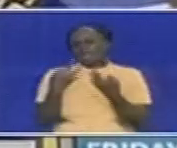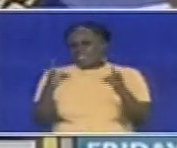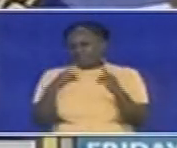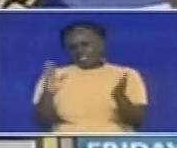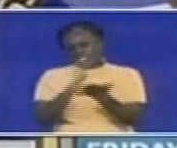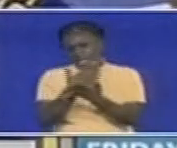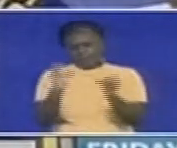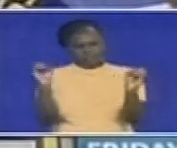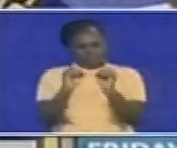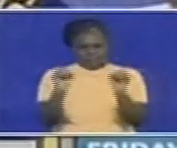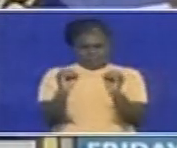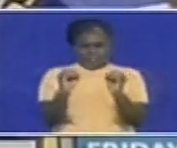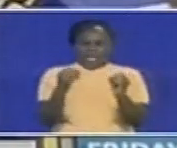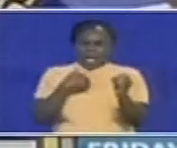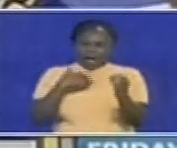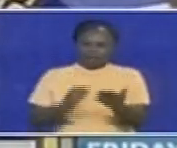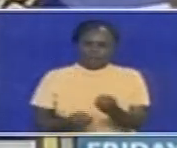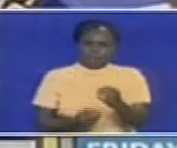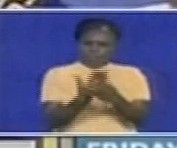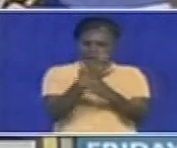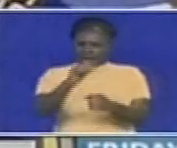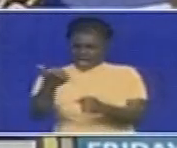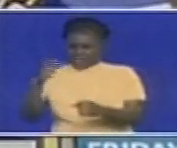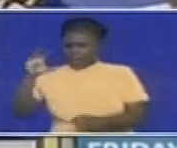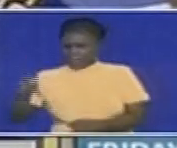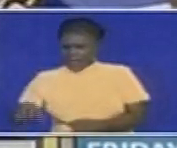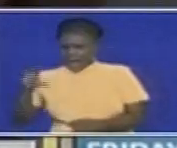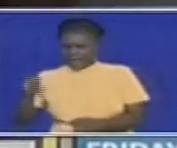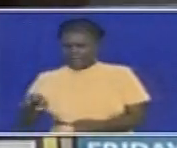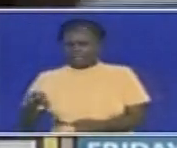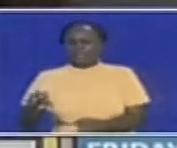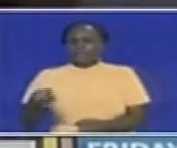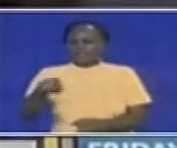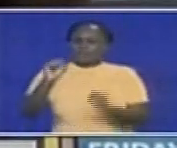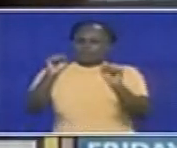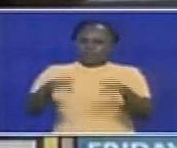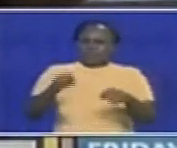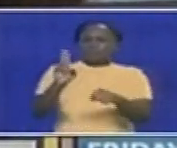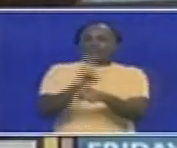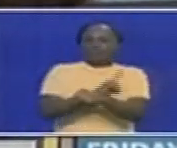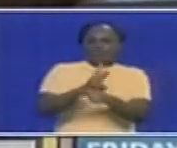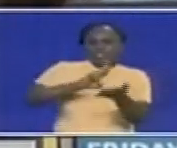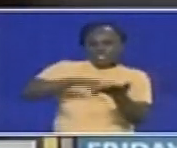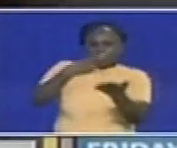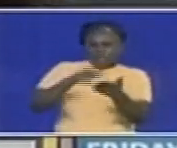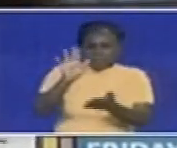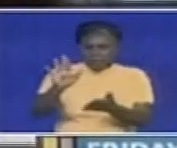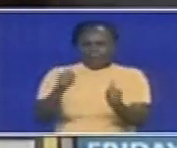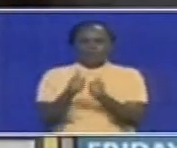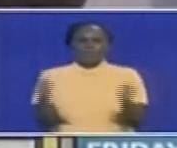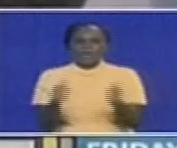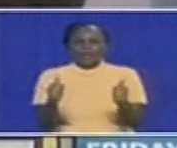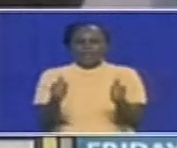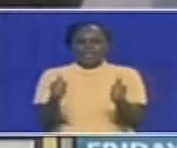anyway. In fact, we are creating another market for them in order to be able to utilize their resources properly. The